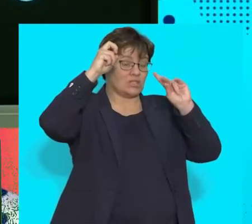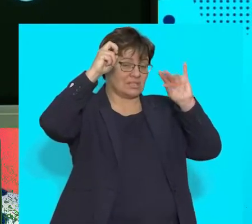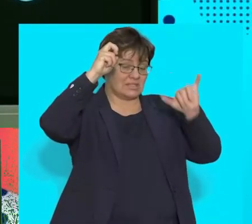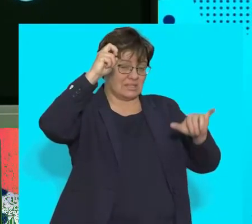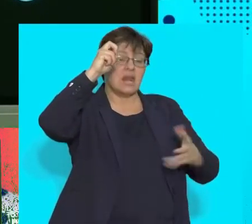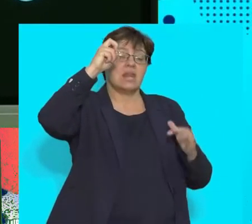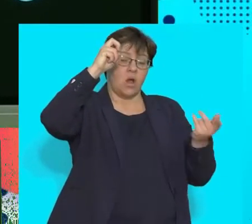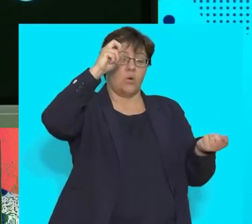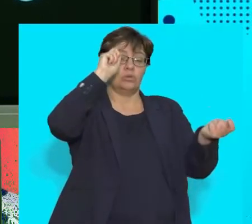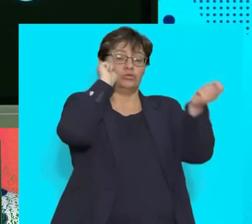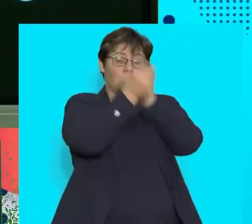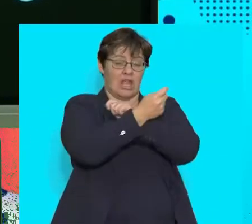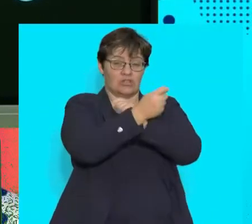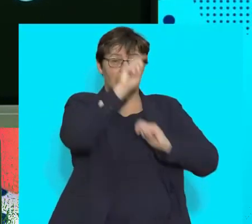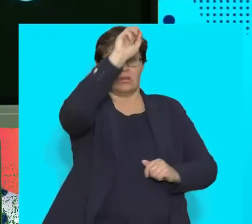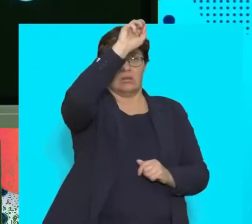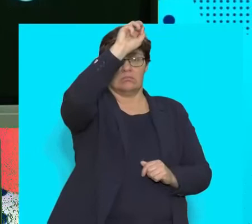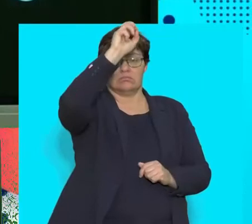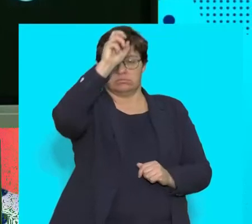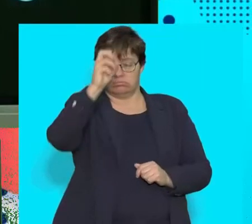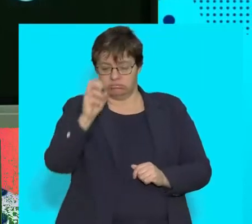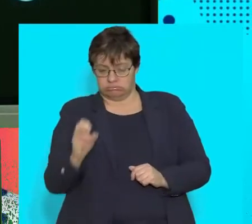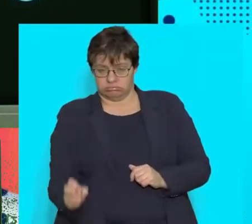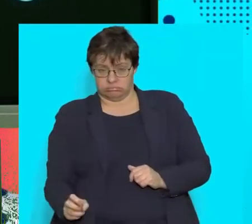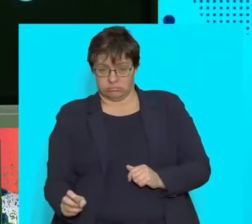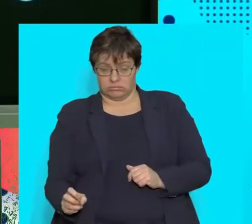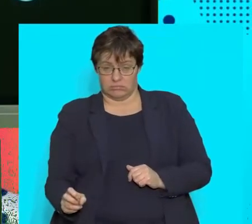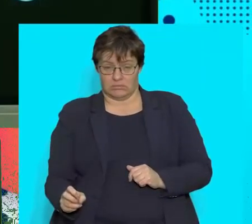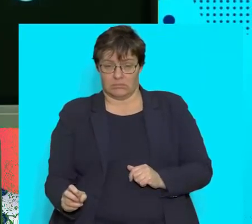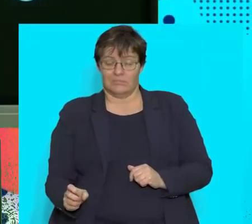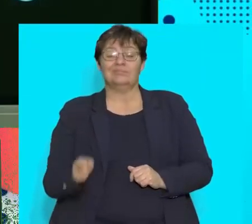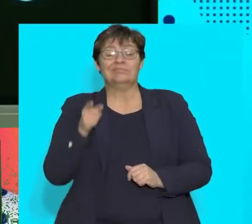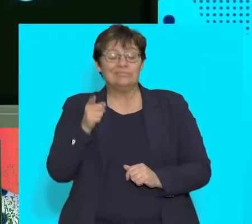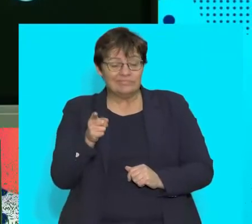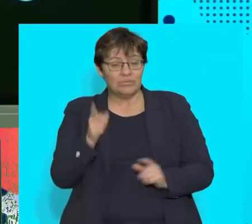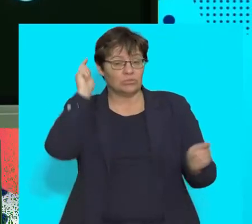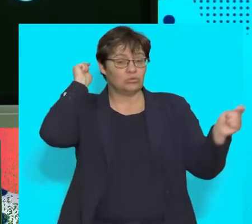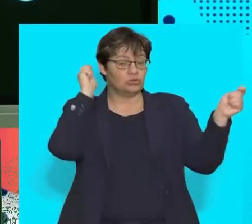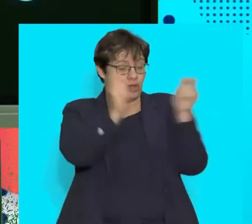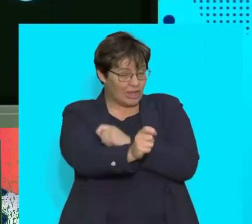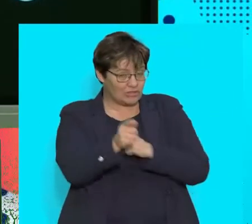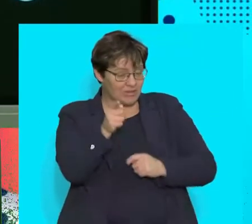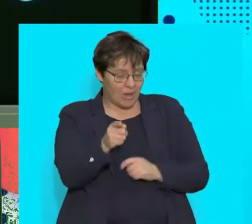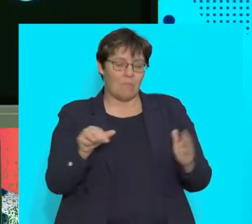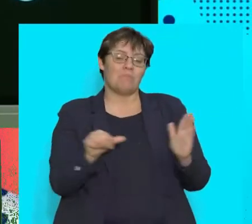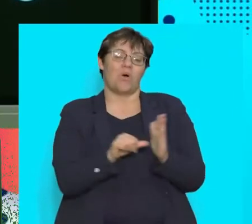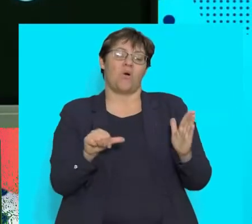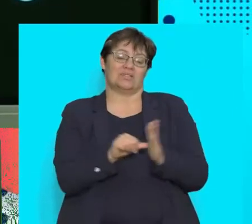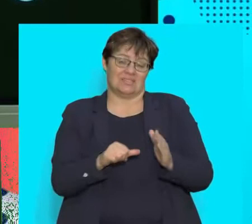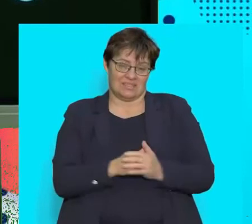now changing direction and starting to move down. And that change in direction is very important